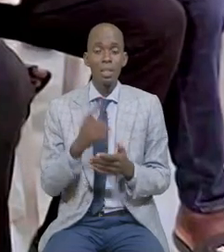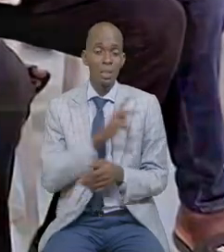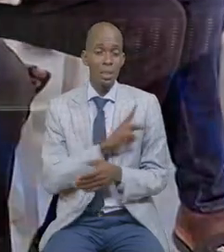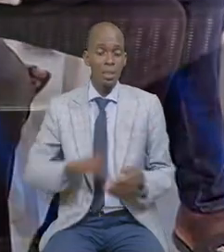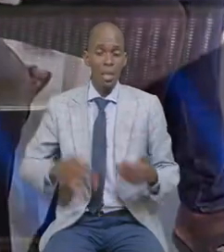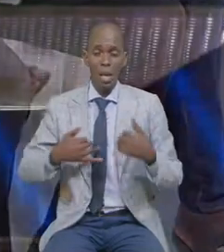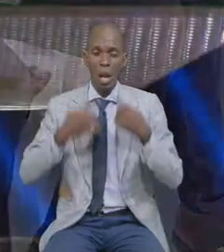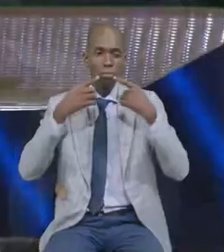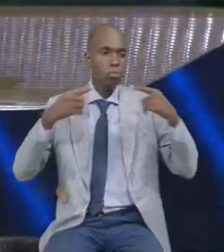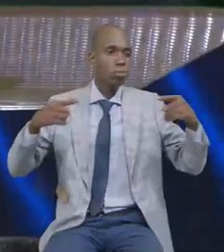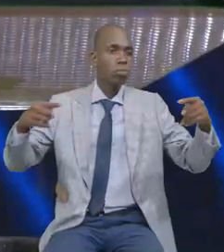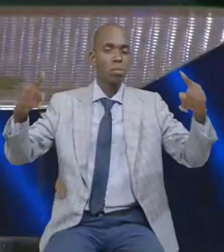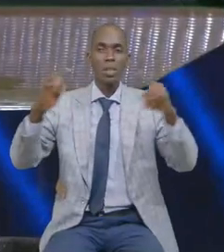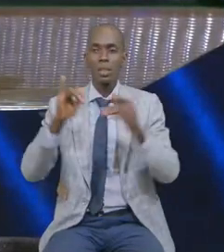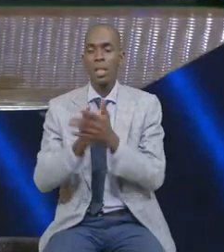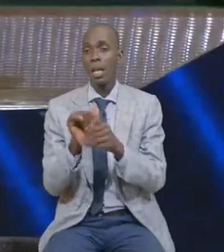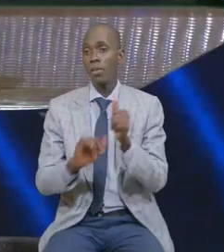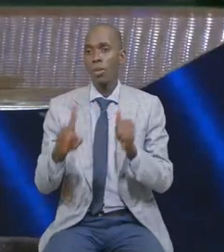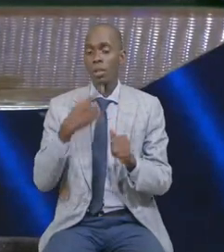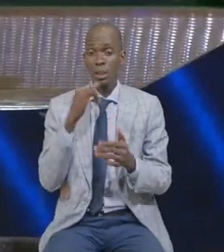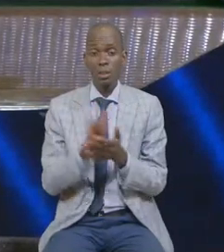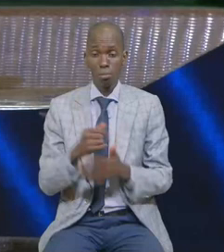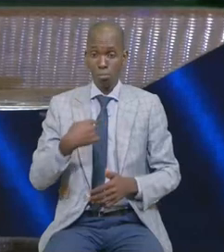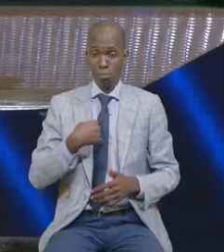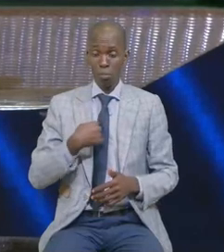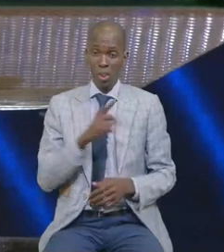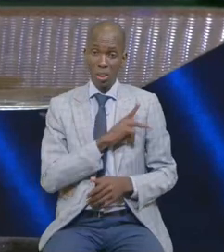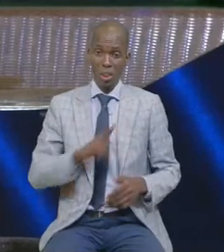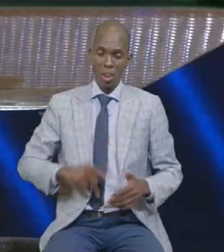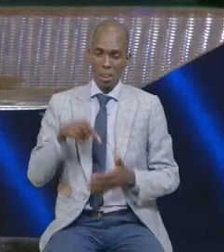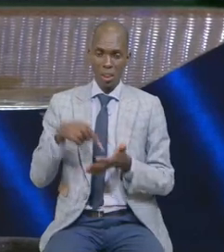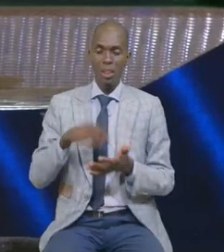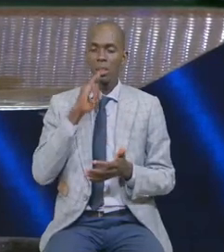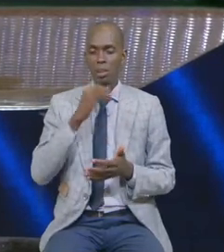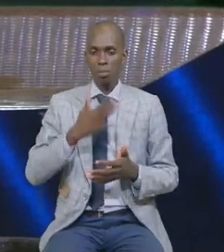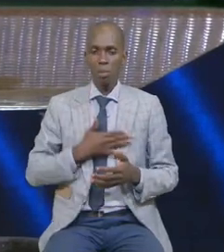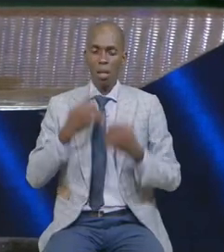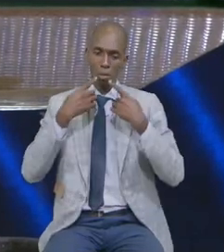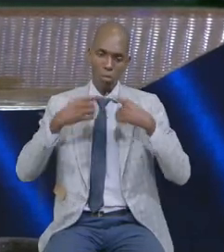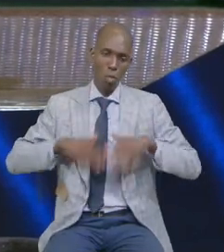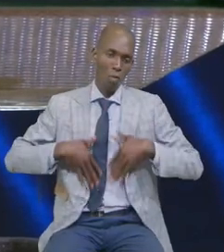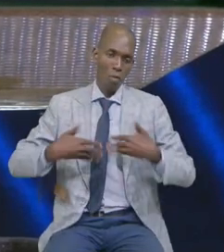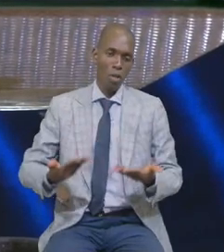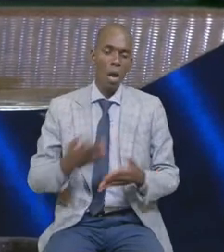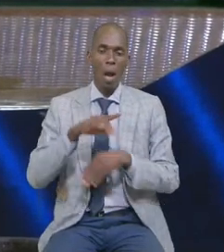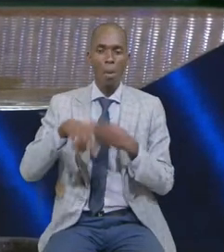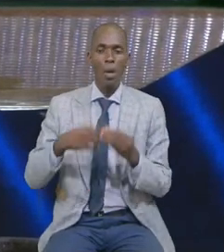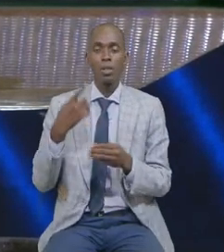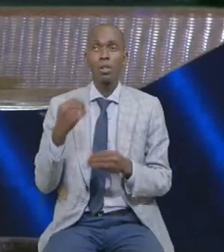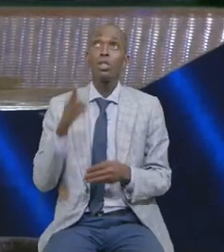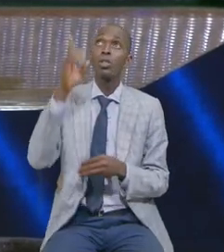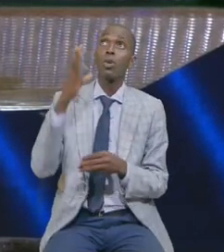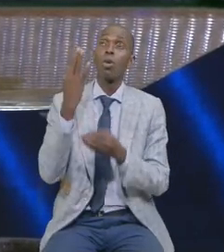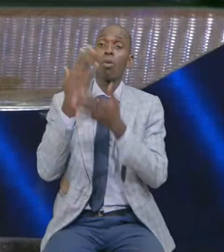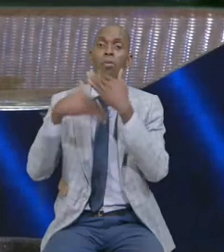everywhere, that this is my confession about the God of heaven. And yet the